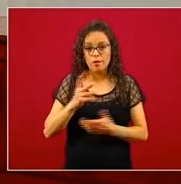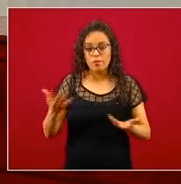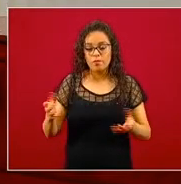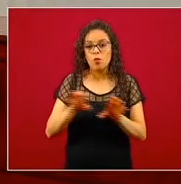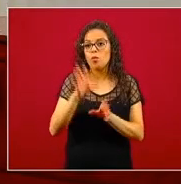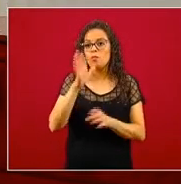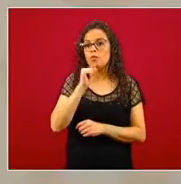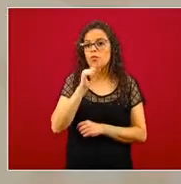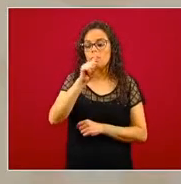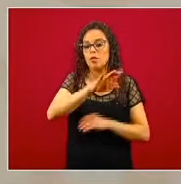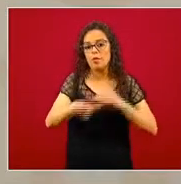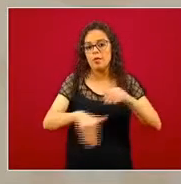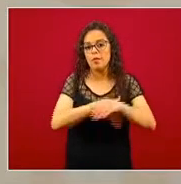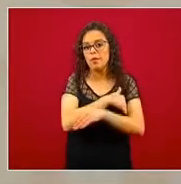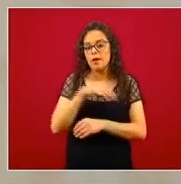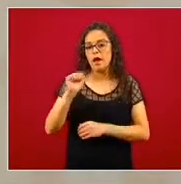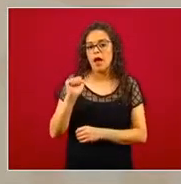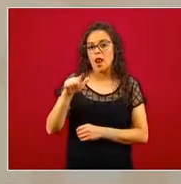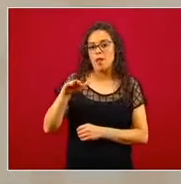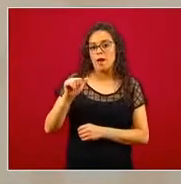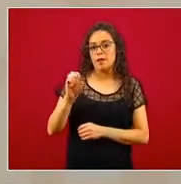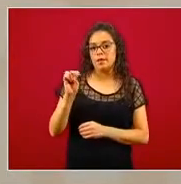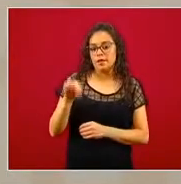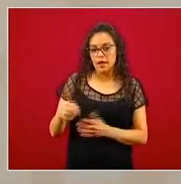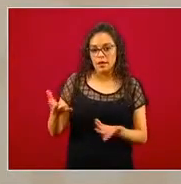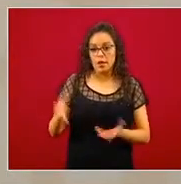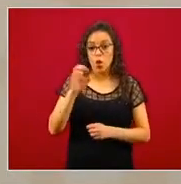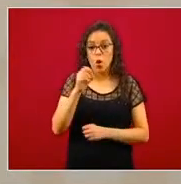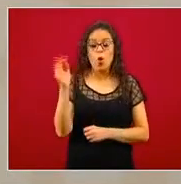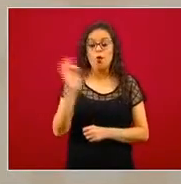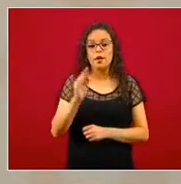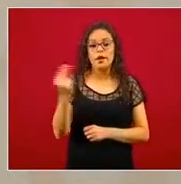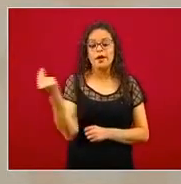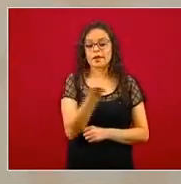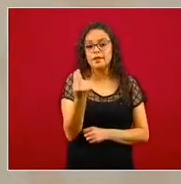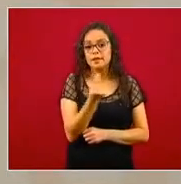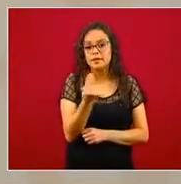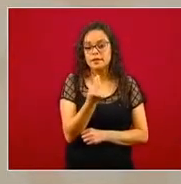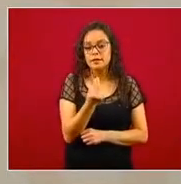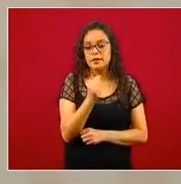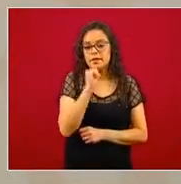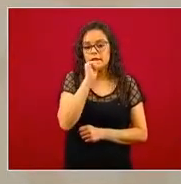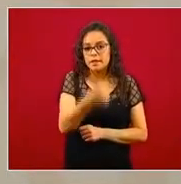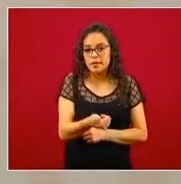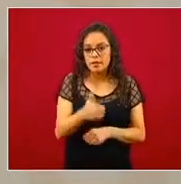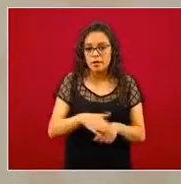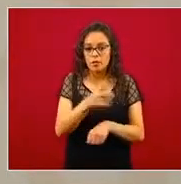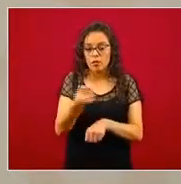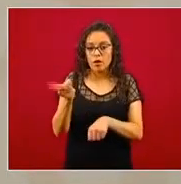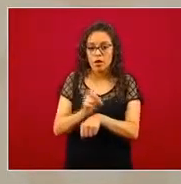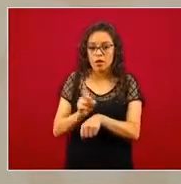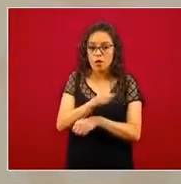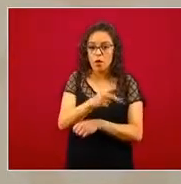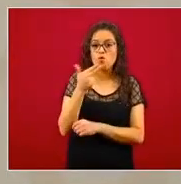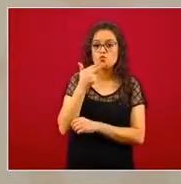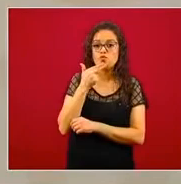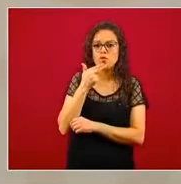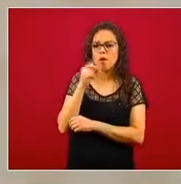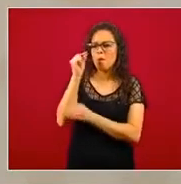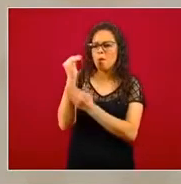over them, and based on the capacity of each lab, of every state lab, we have